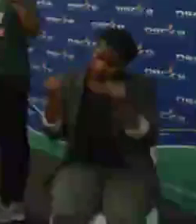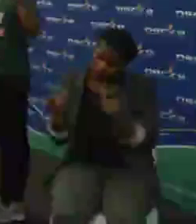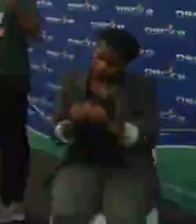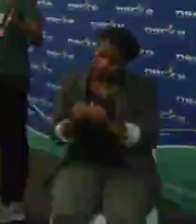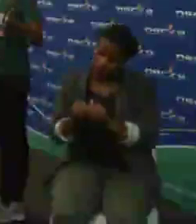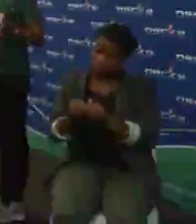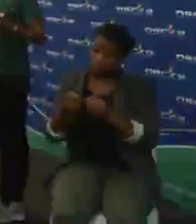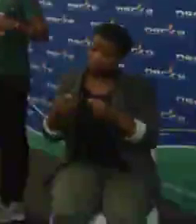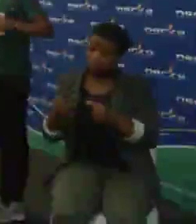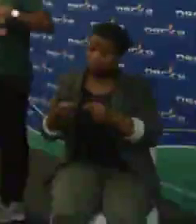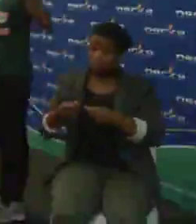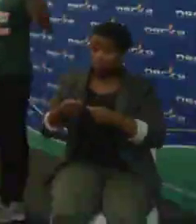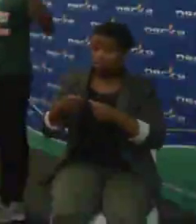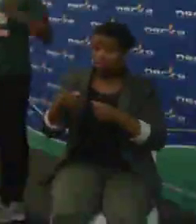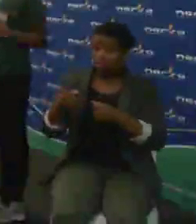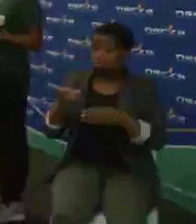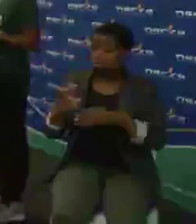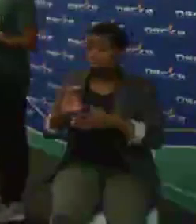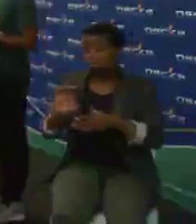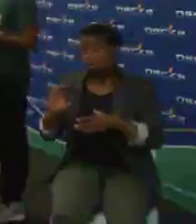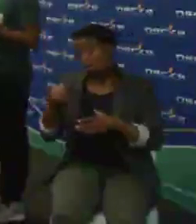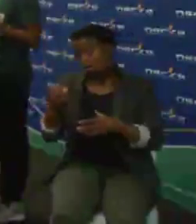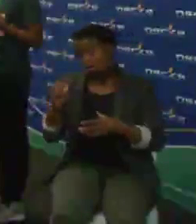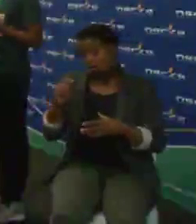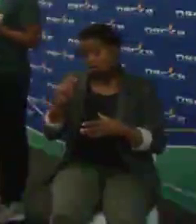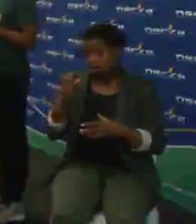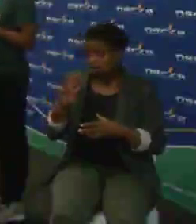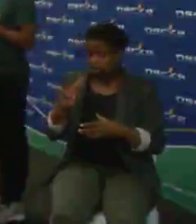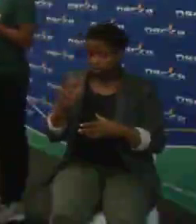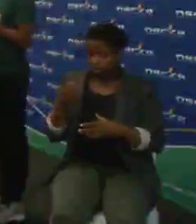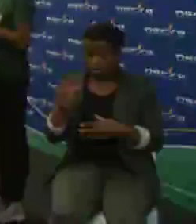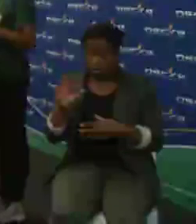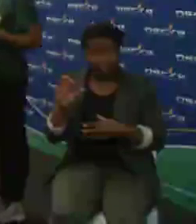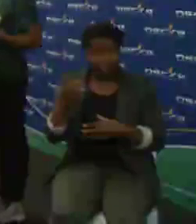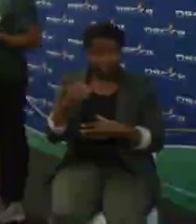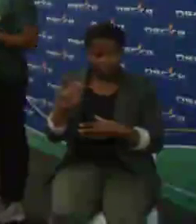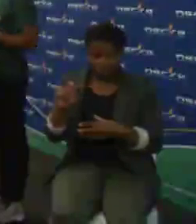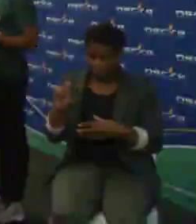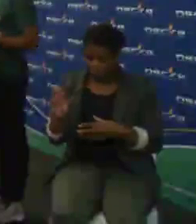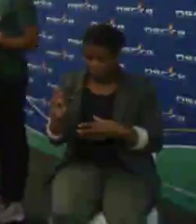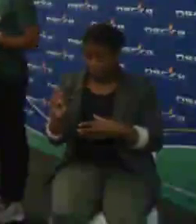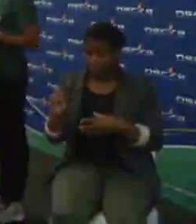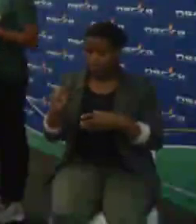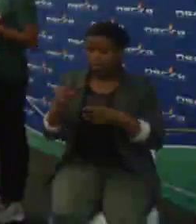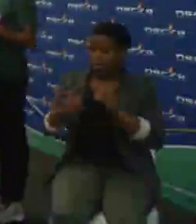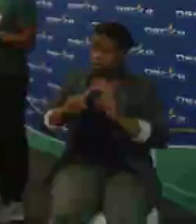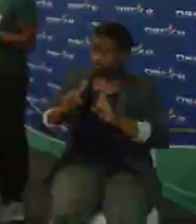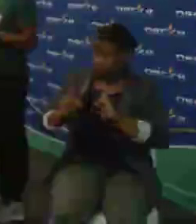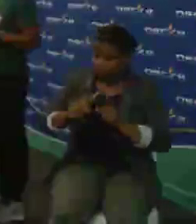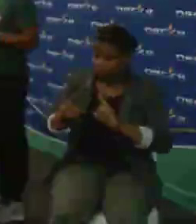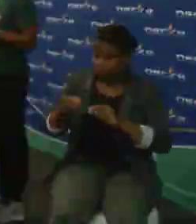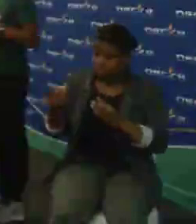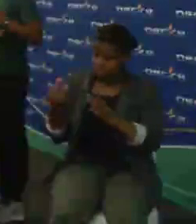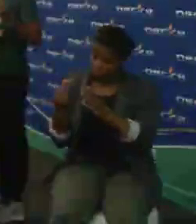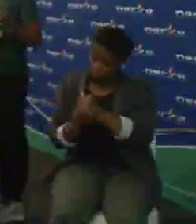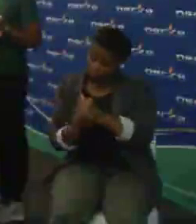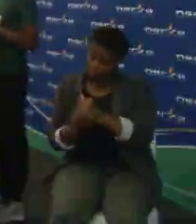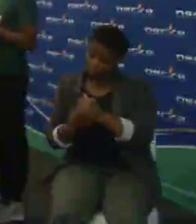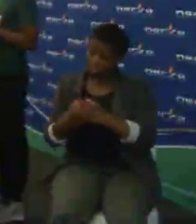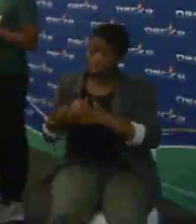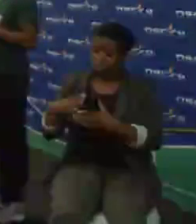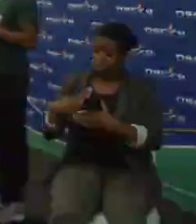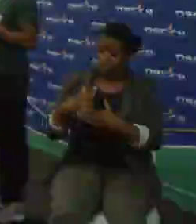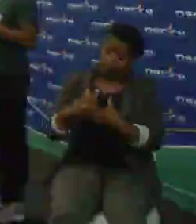or the international contract sales to other countries and the national and the negotiated price contracts together, or